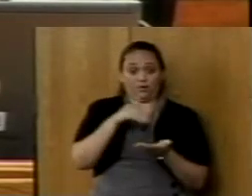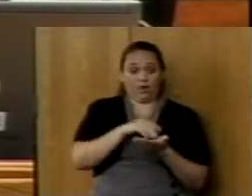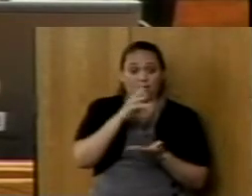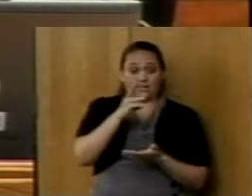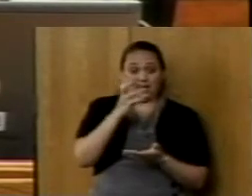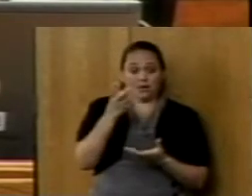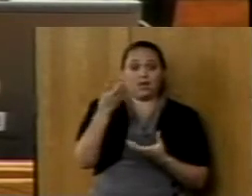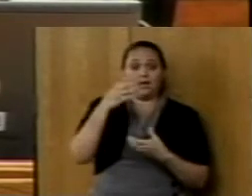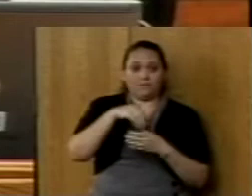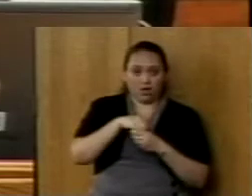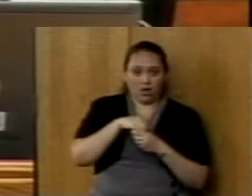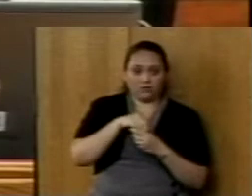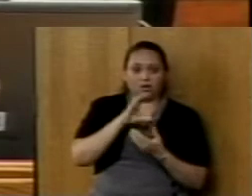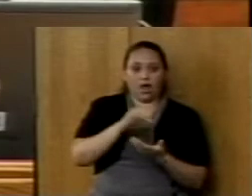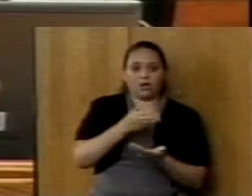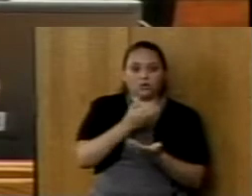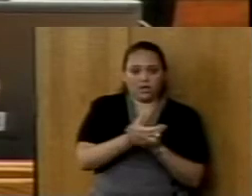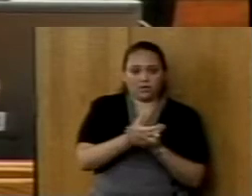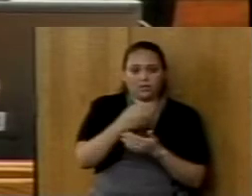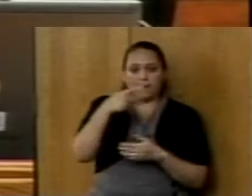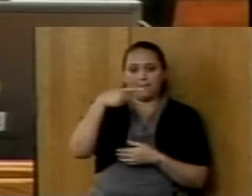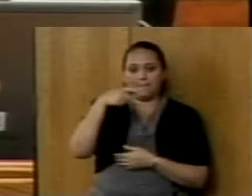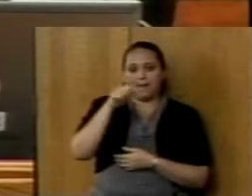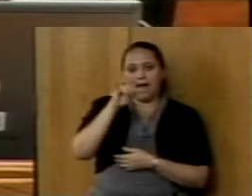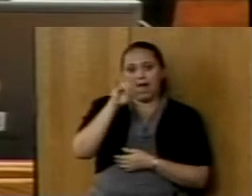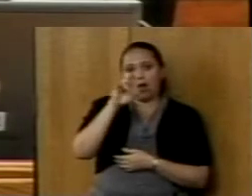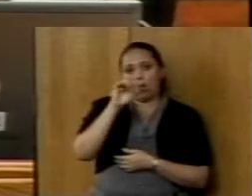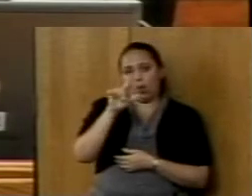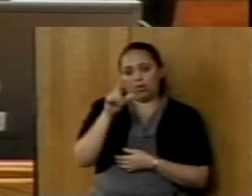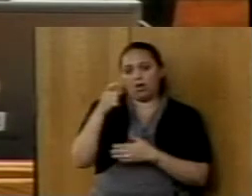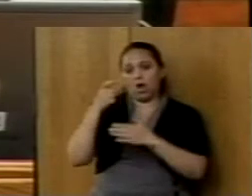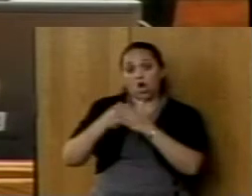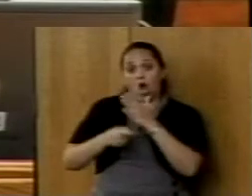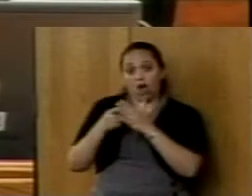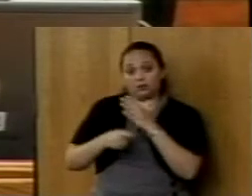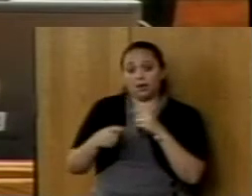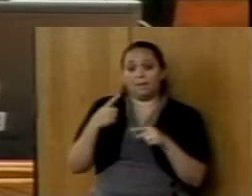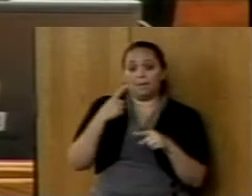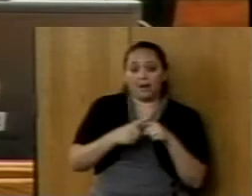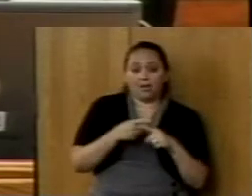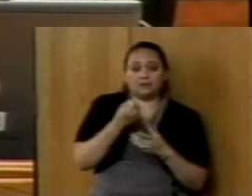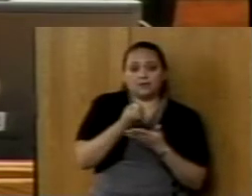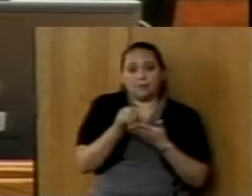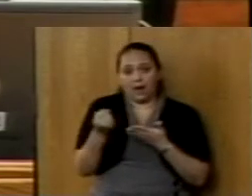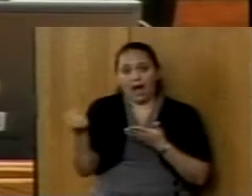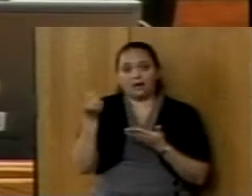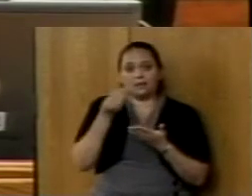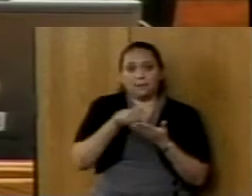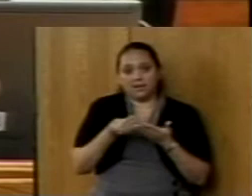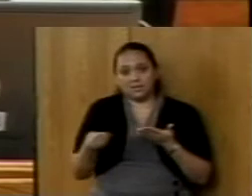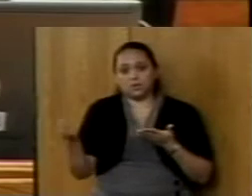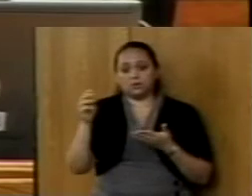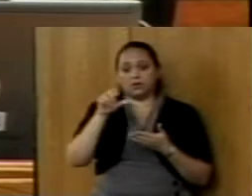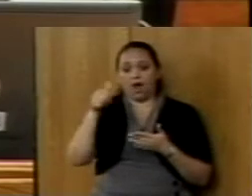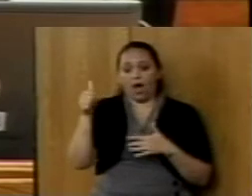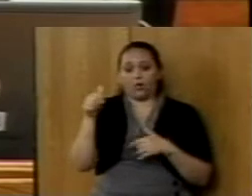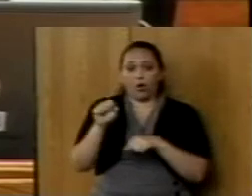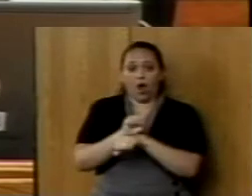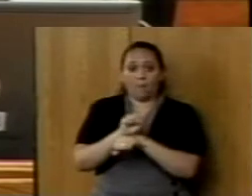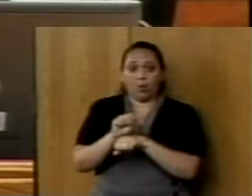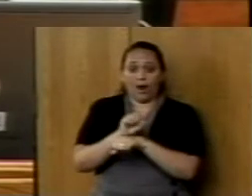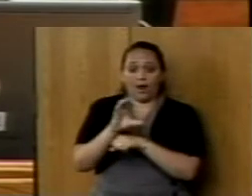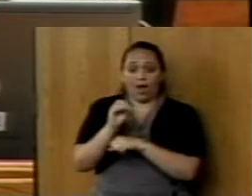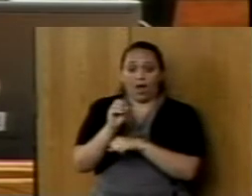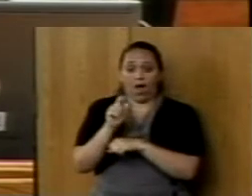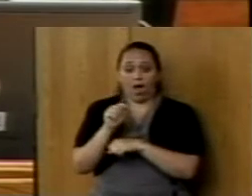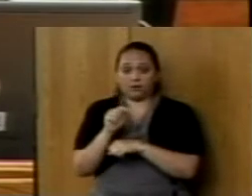$14,600 includes the contractor's payroll cost, plus supplies and materials and other operating costs. It